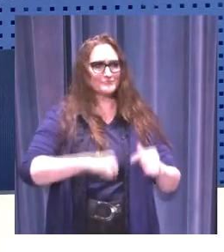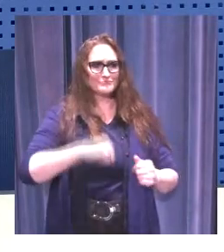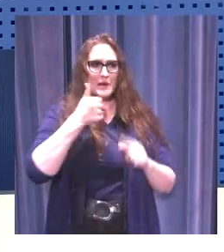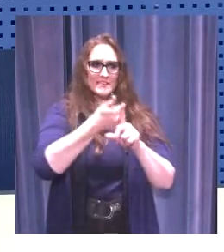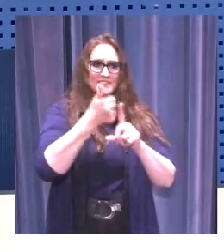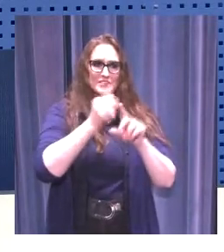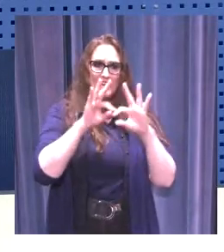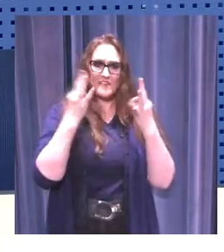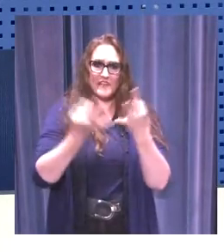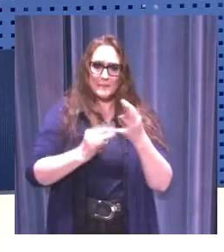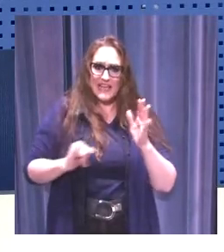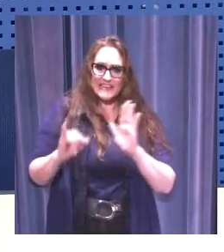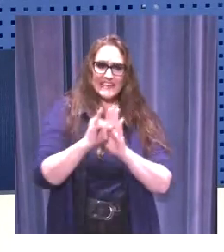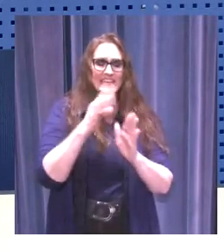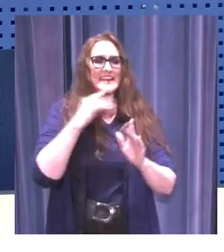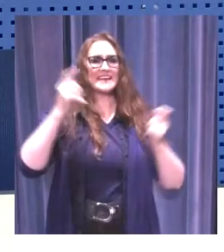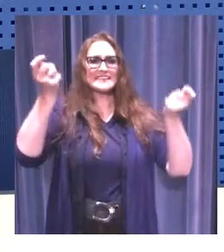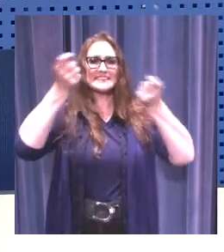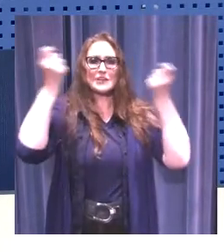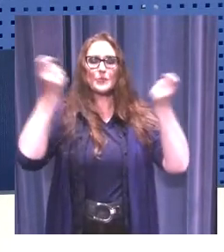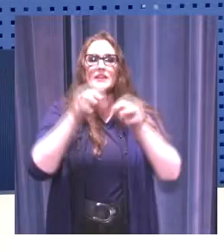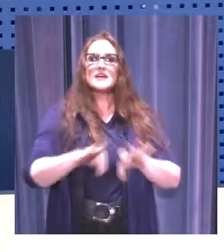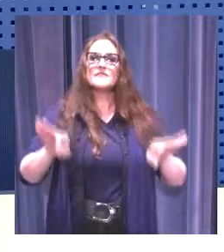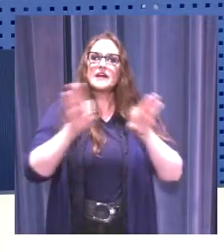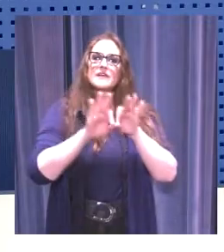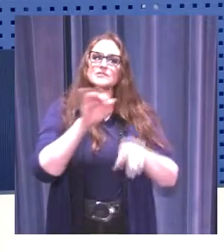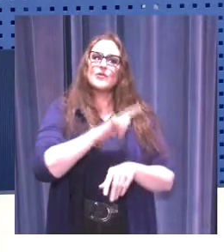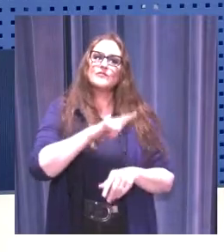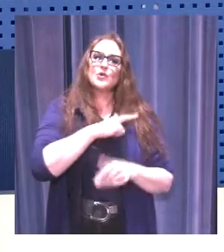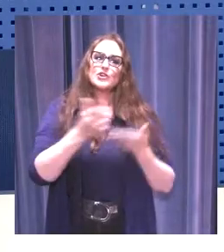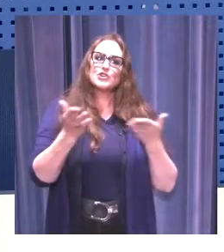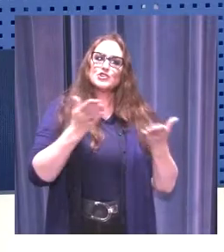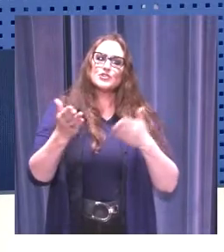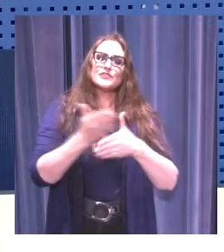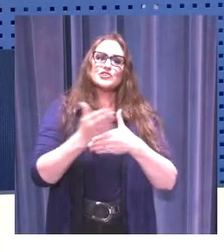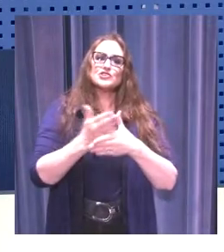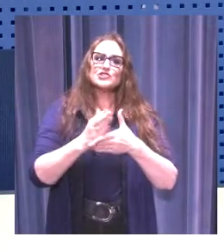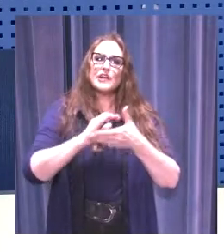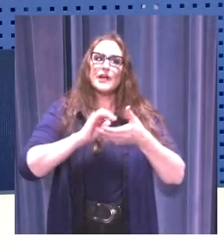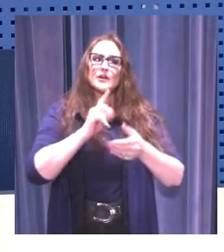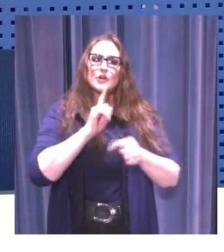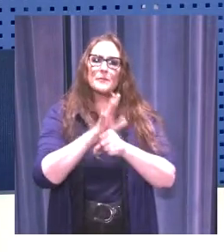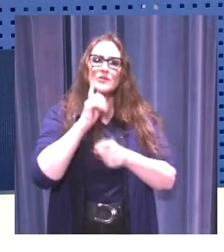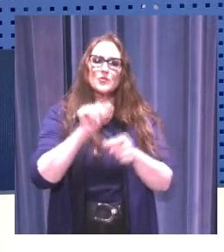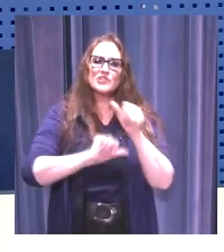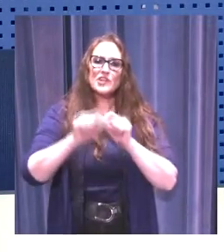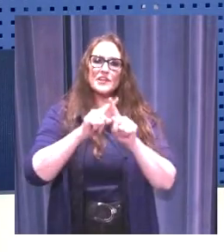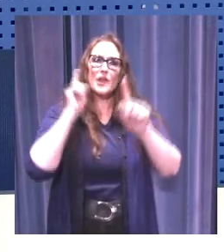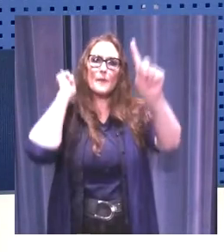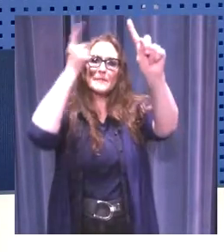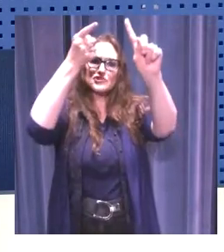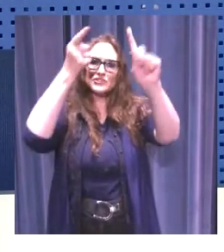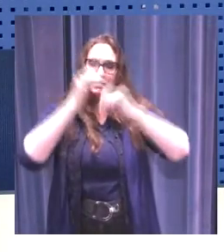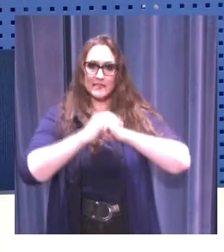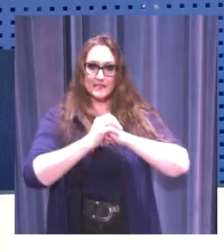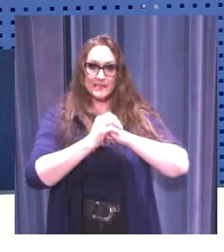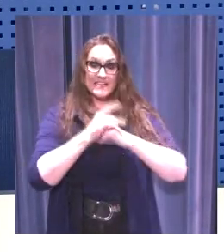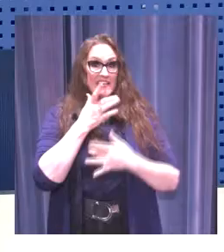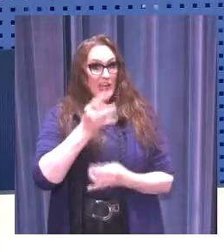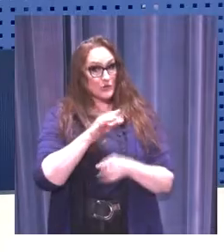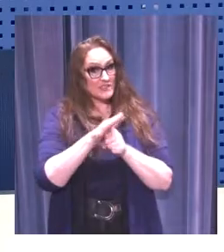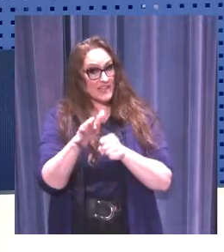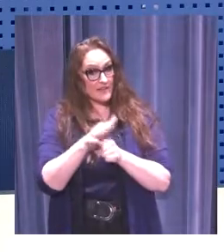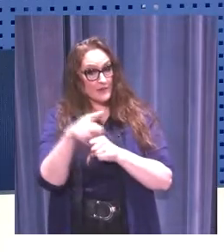its family identity and has celebrated the values of loyalty, service, shared commitment to each other, and to our mission. Interestingly